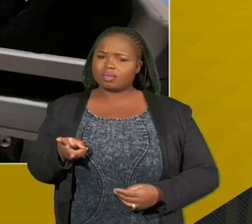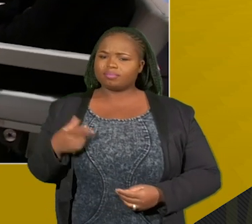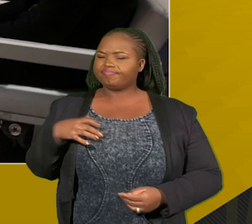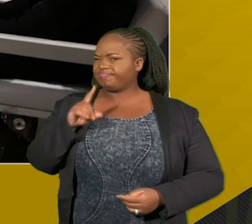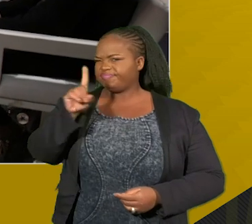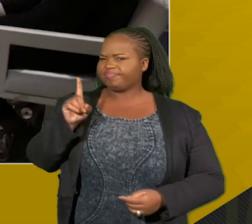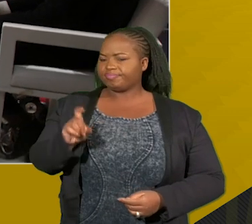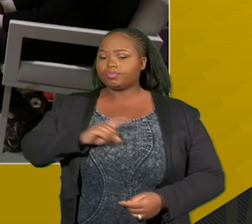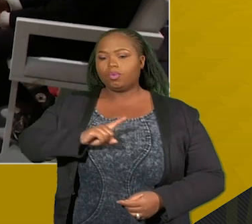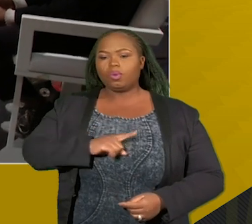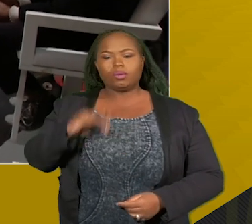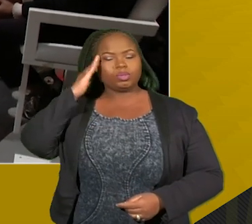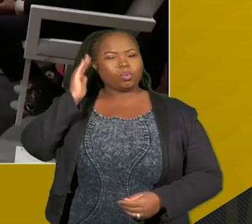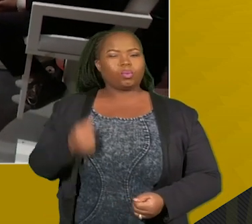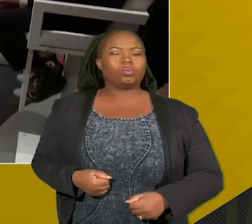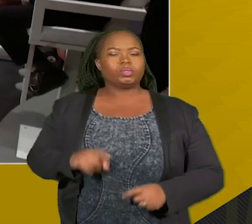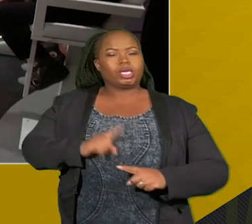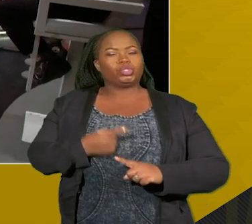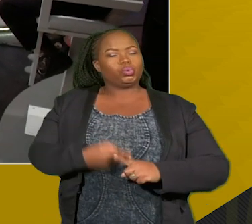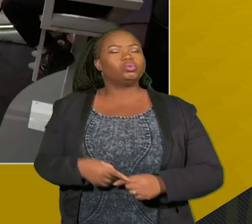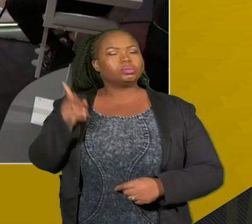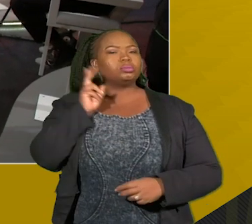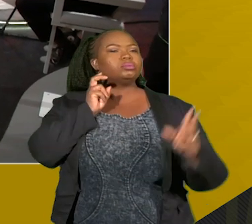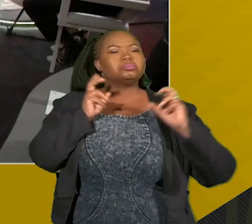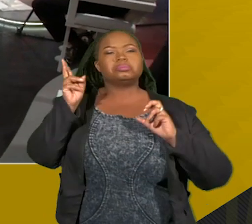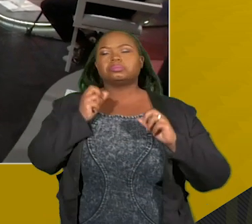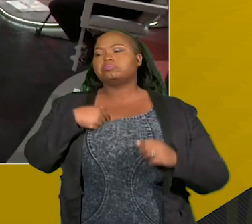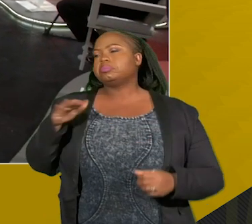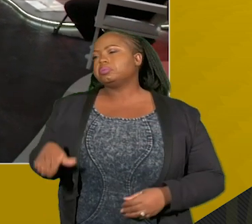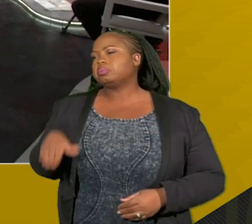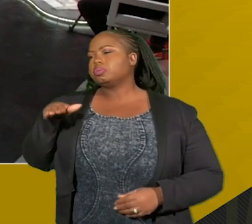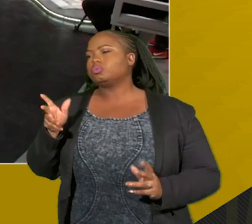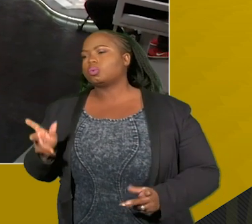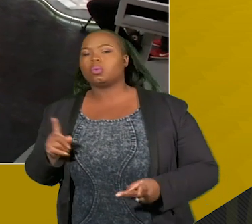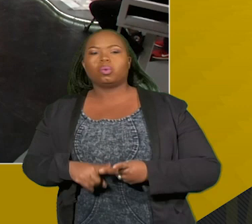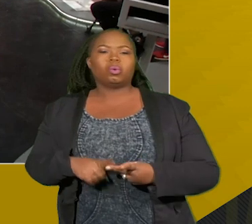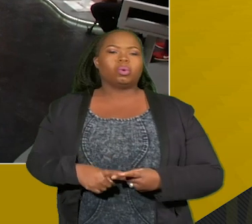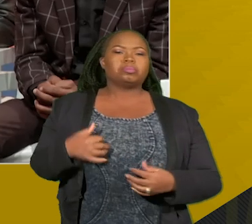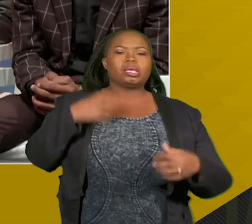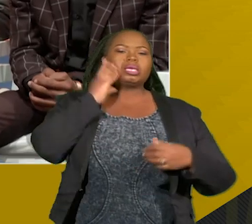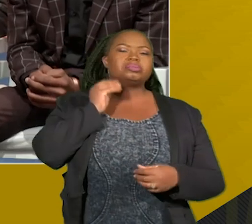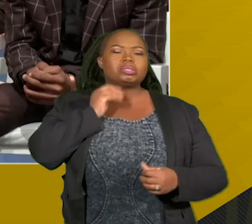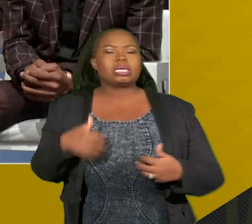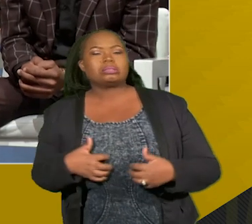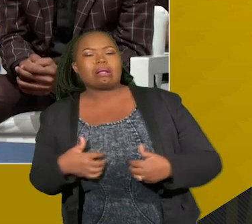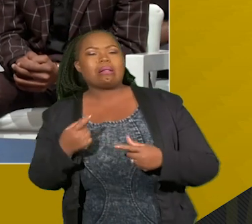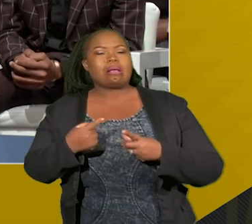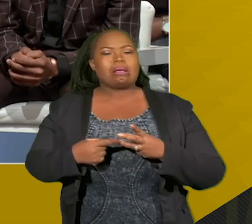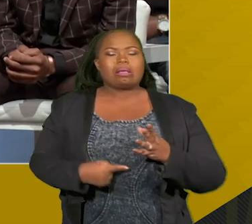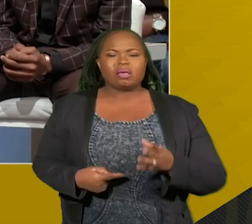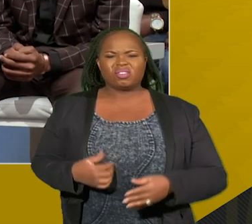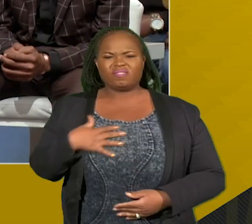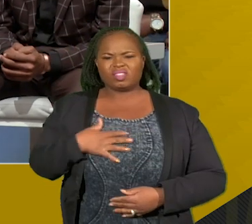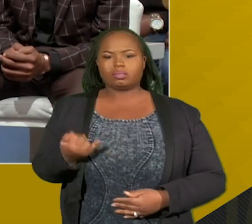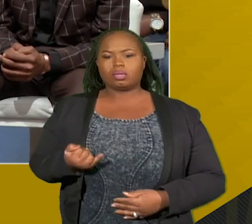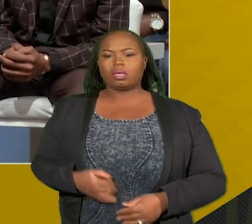na, seeing as we know all these excuses and radegwa, or is the way I'm raised, kuhora I come from trauma, it almost feels skinny as